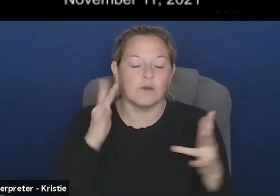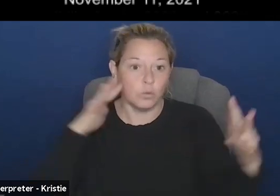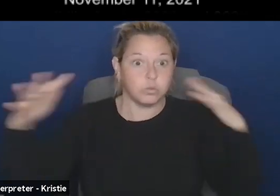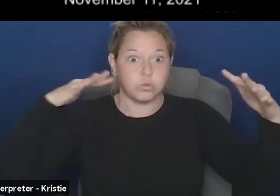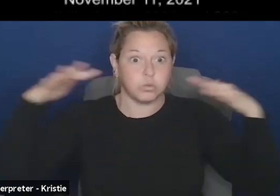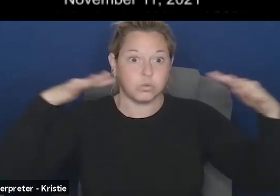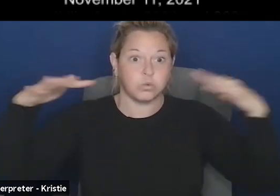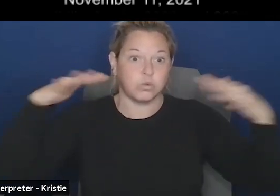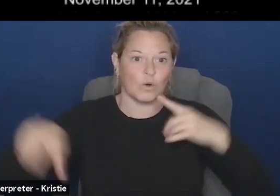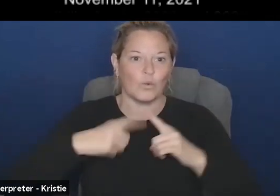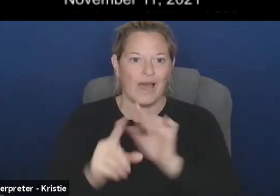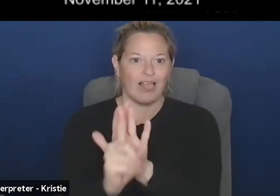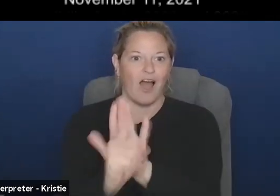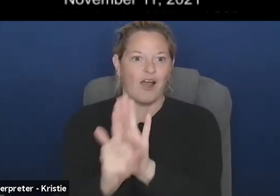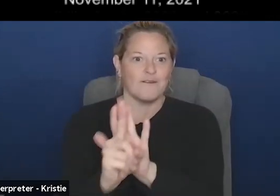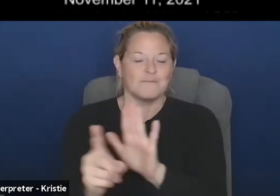And I did them